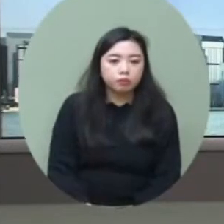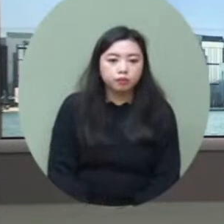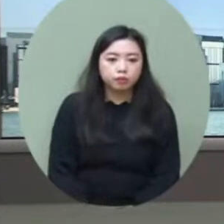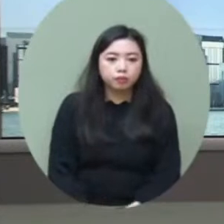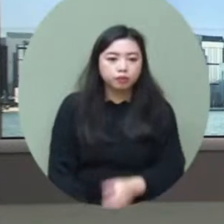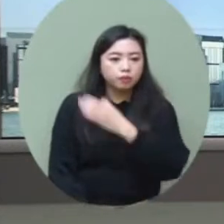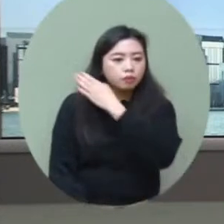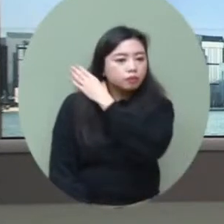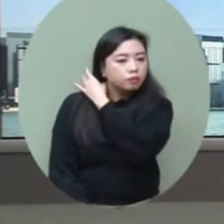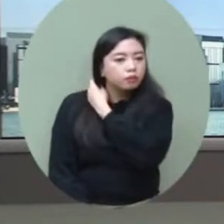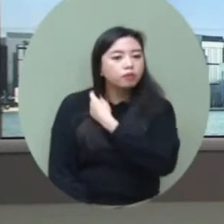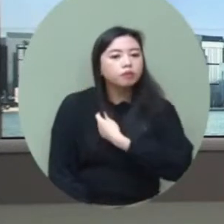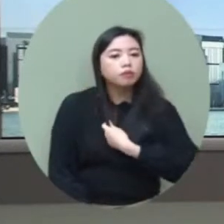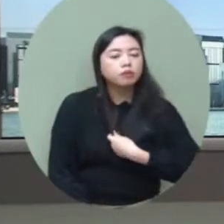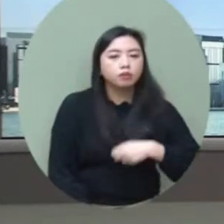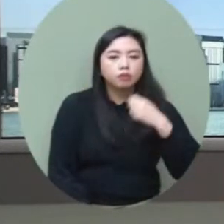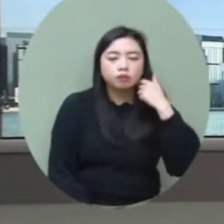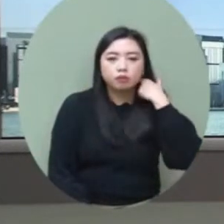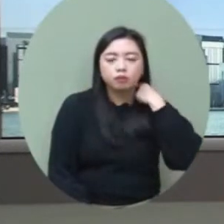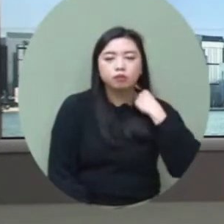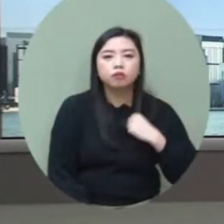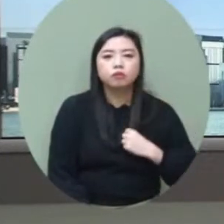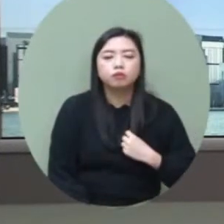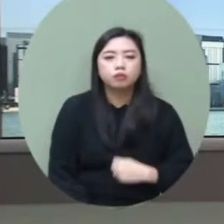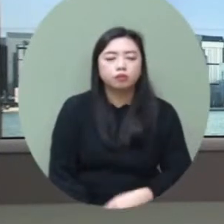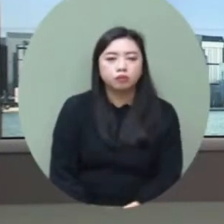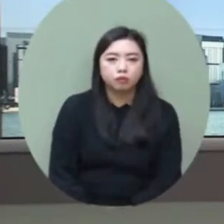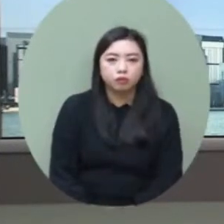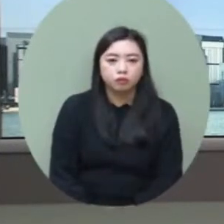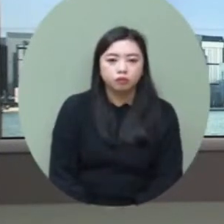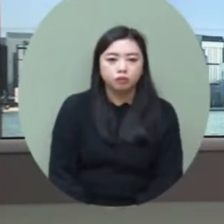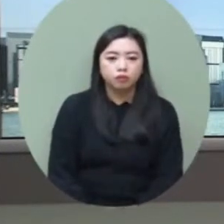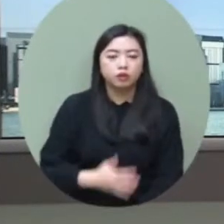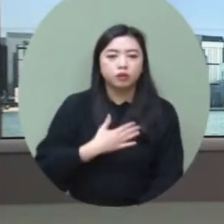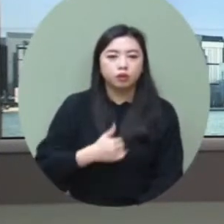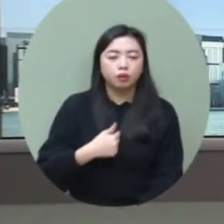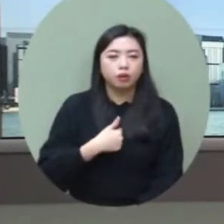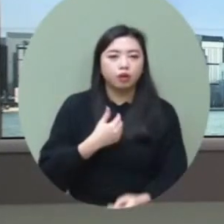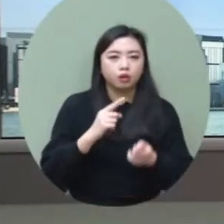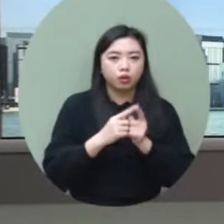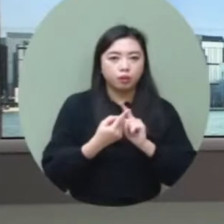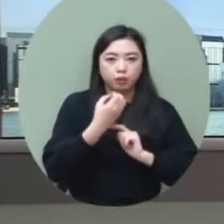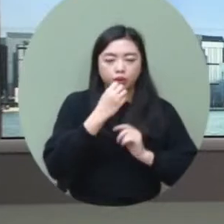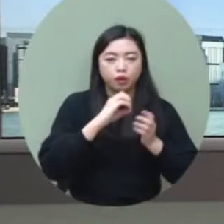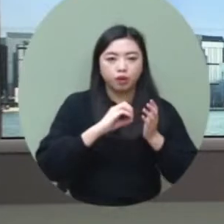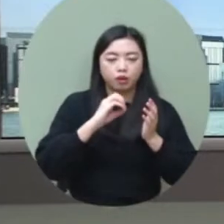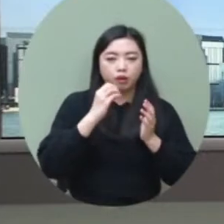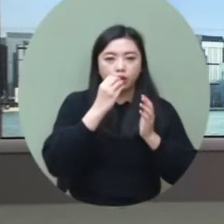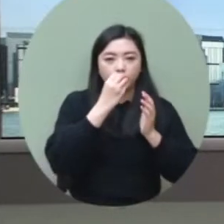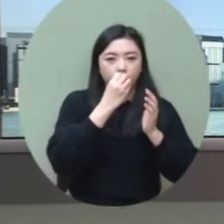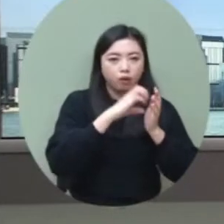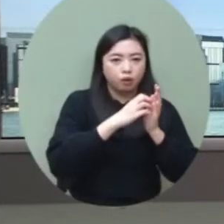families. Next question, the gentleman. Hong Kong 01.